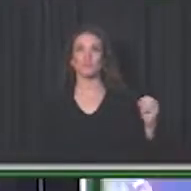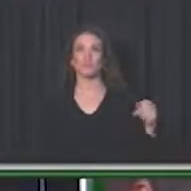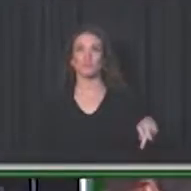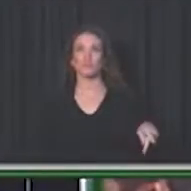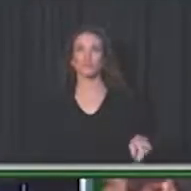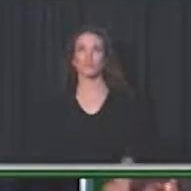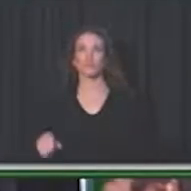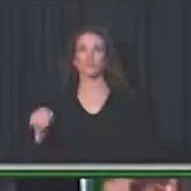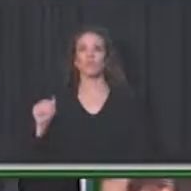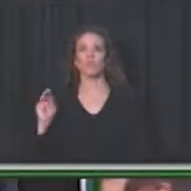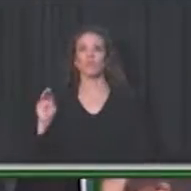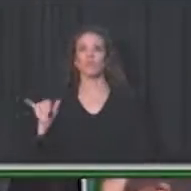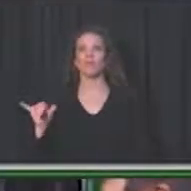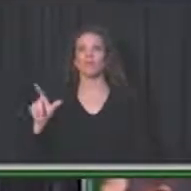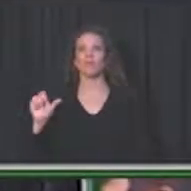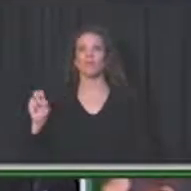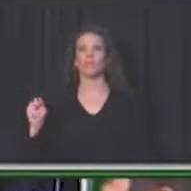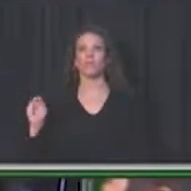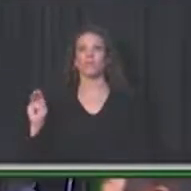Amy Lynn Muir.